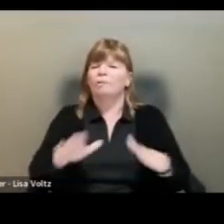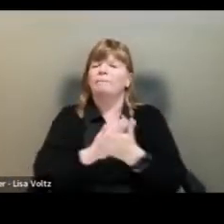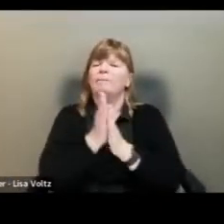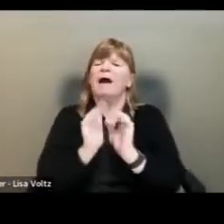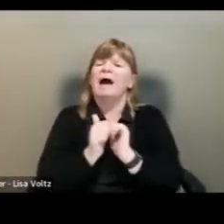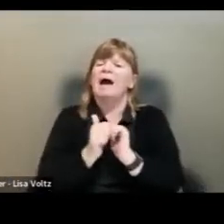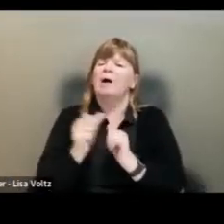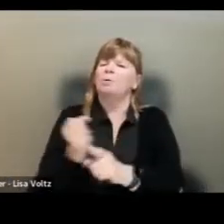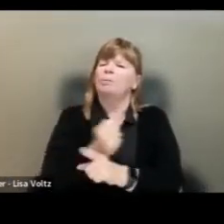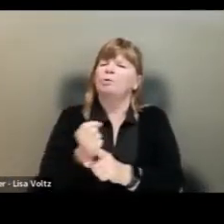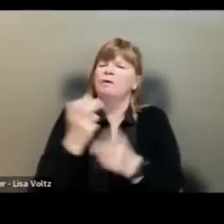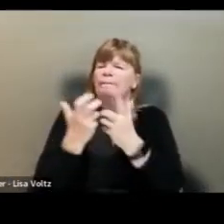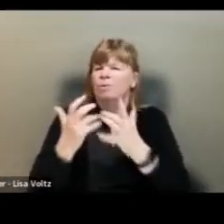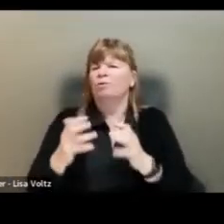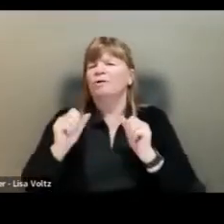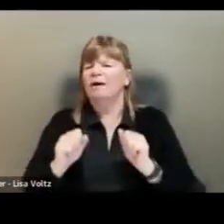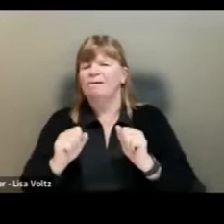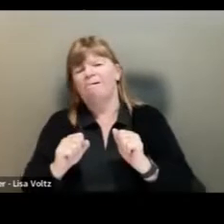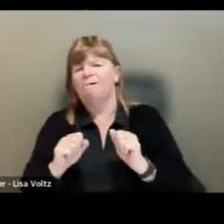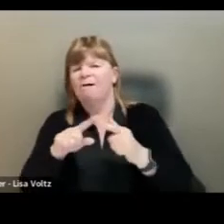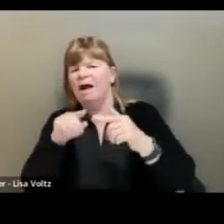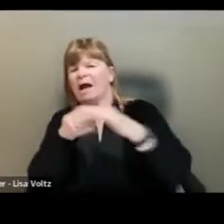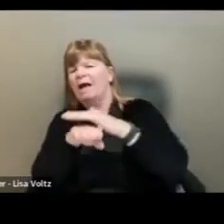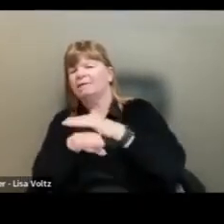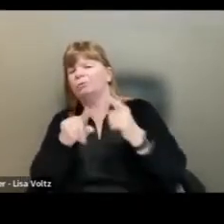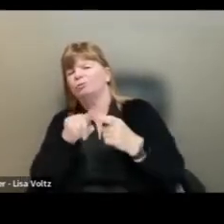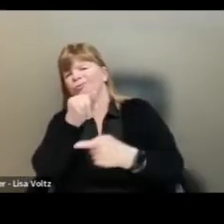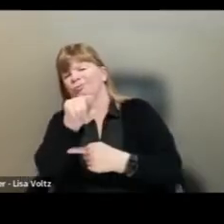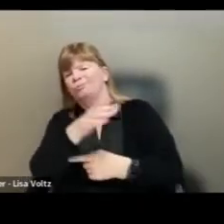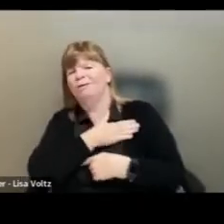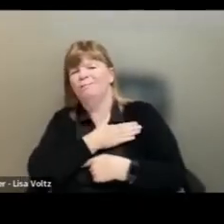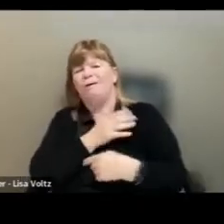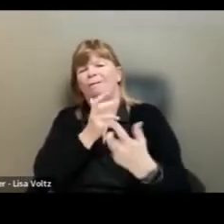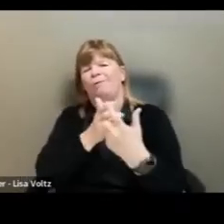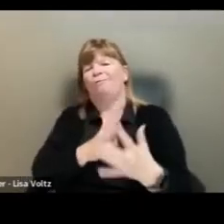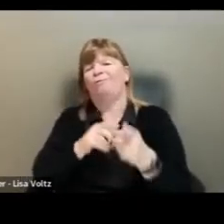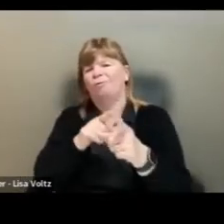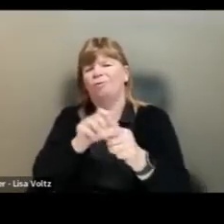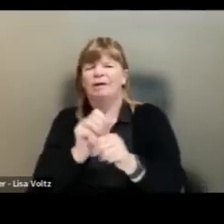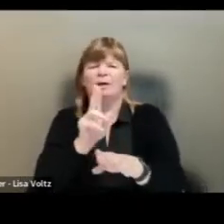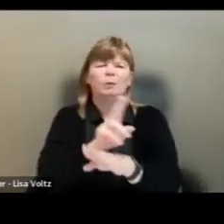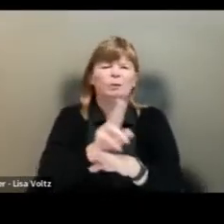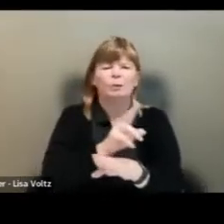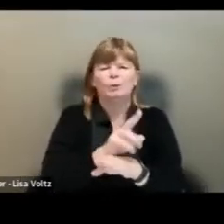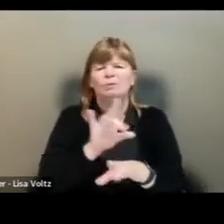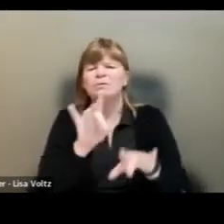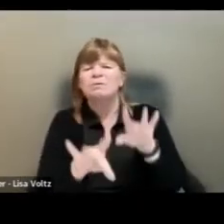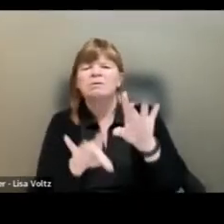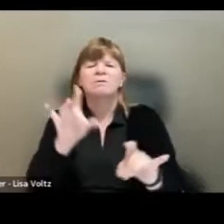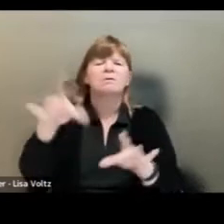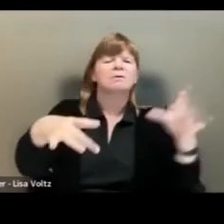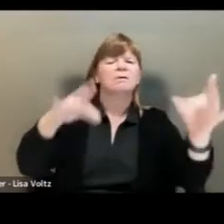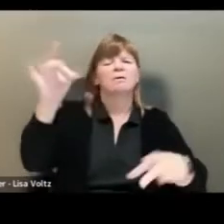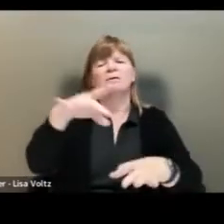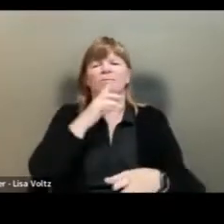abusive partner can access their partner and can really use and sow some of those seeds that just makes it additionally harder